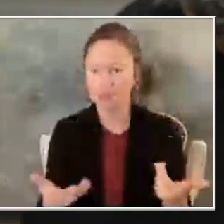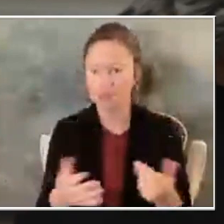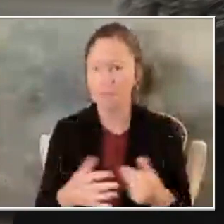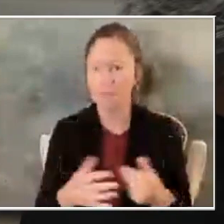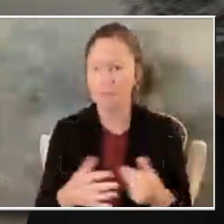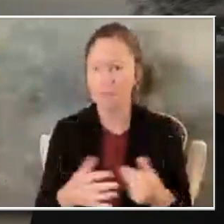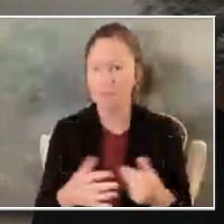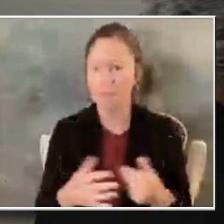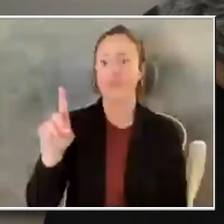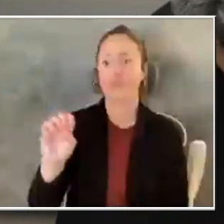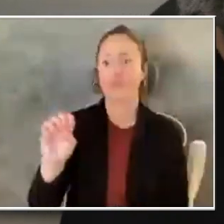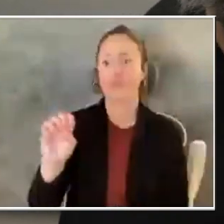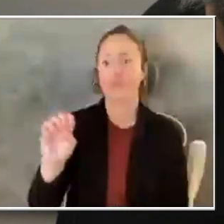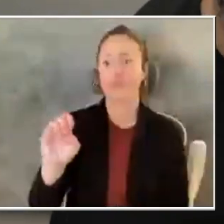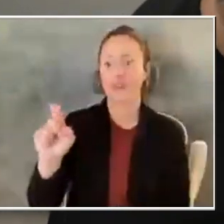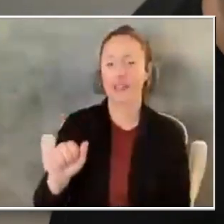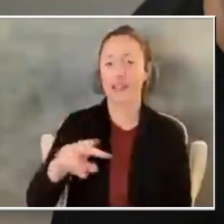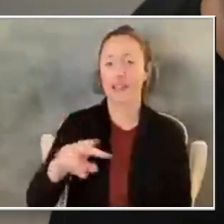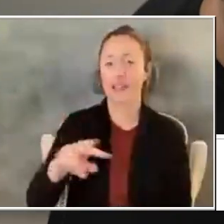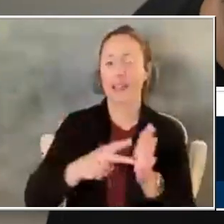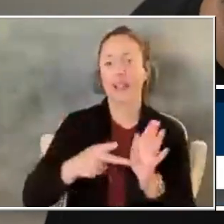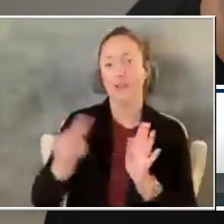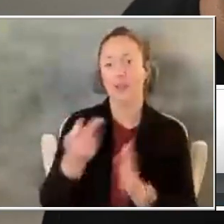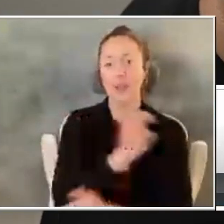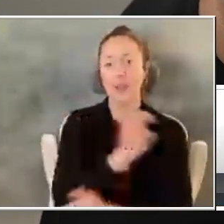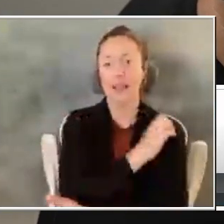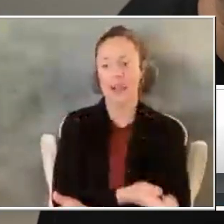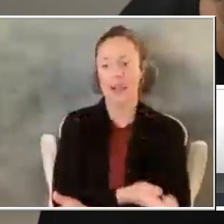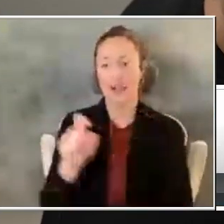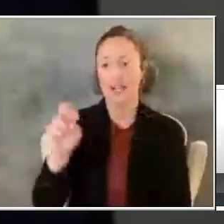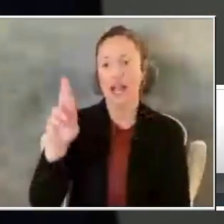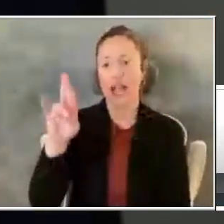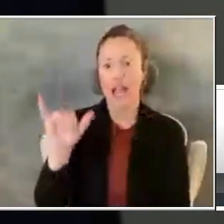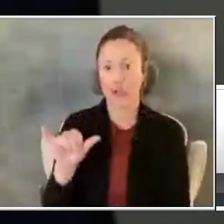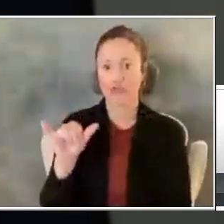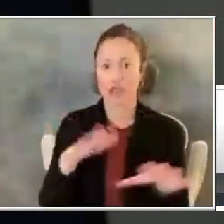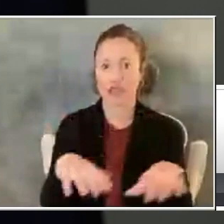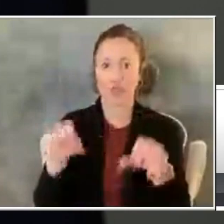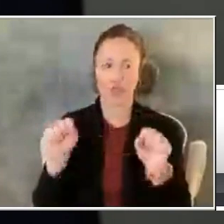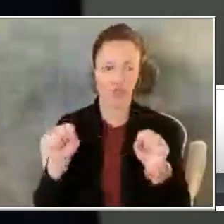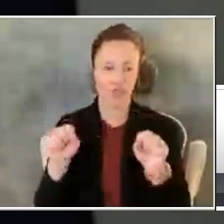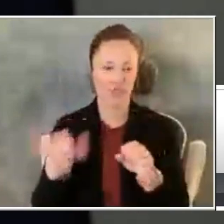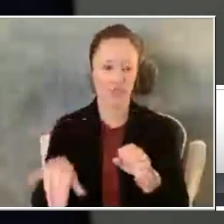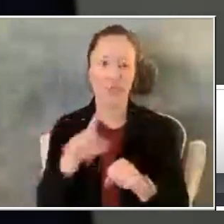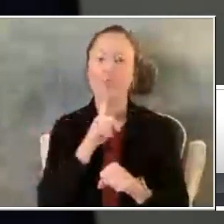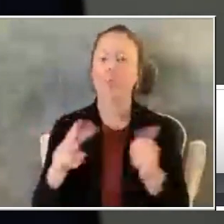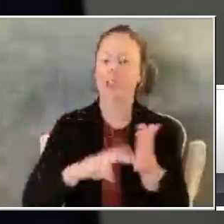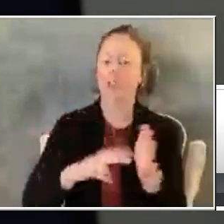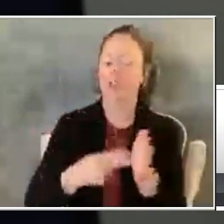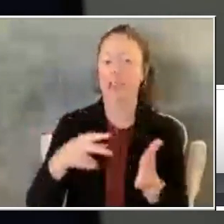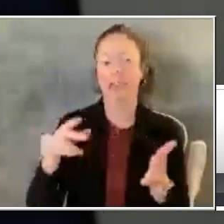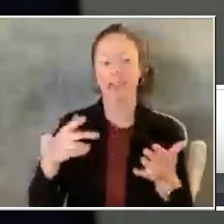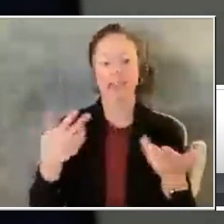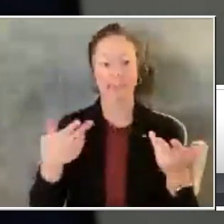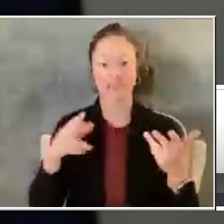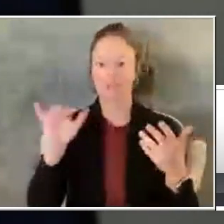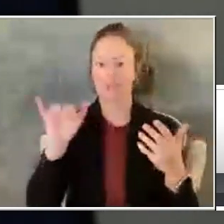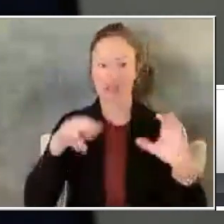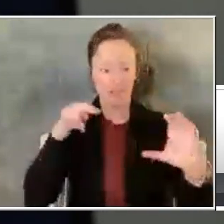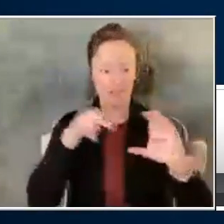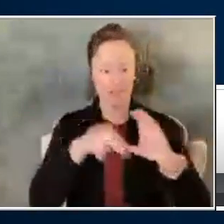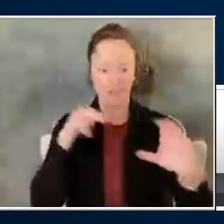So DEXA stands for dual energy X-ray absorptiometry, but it's basically a radiologic test you can see